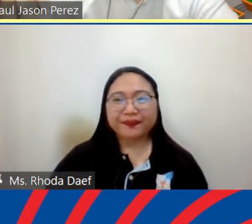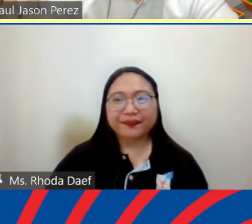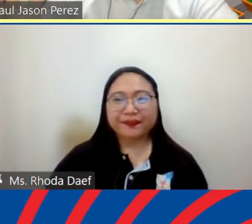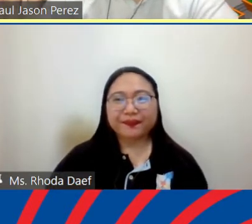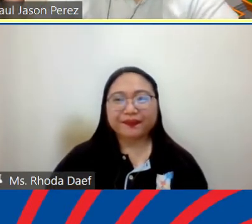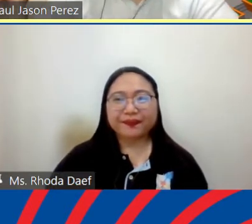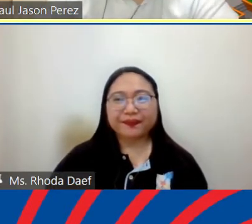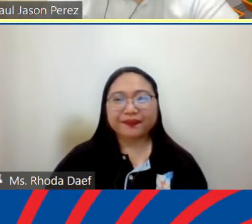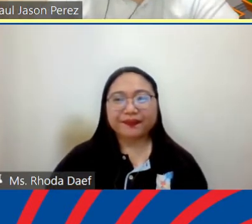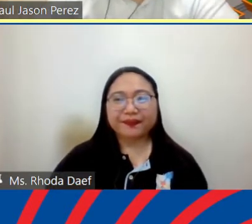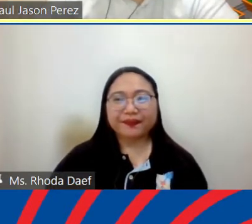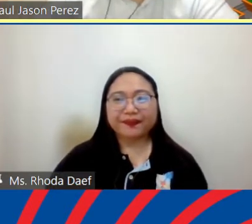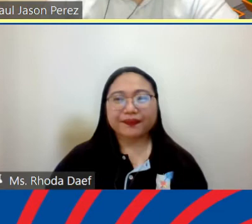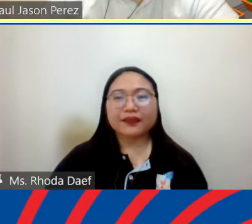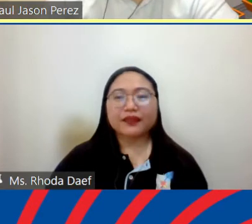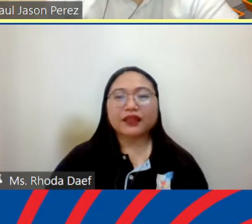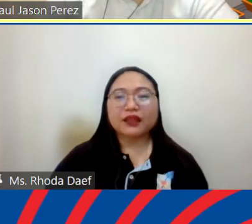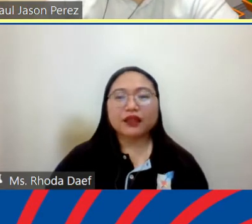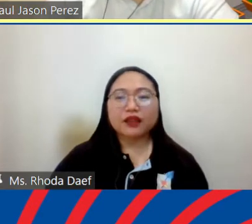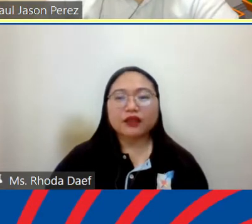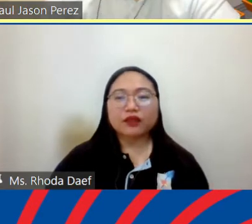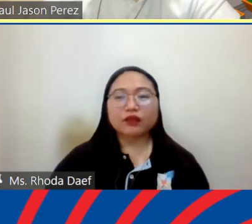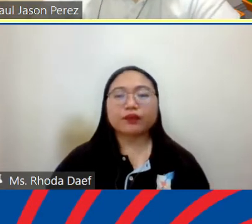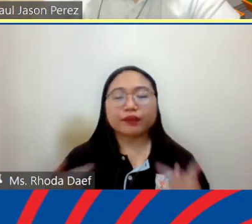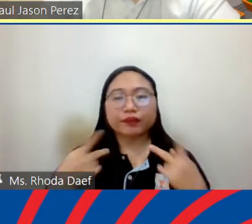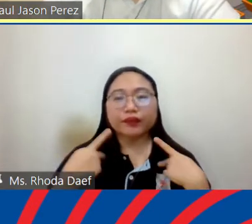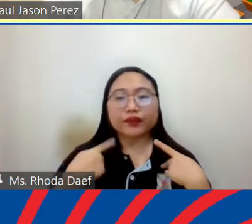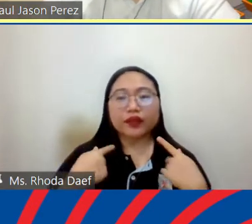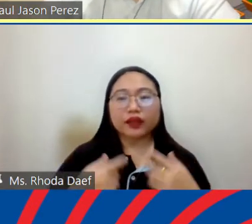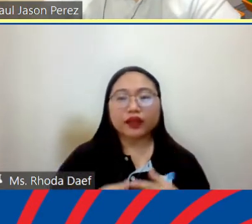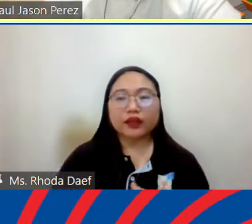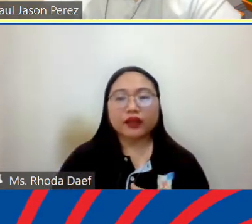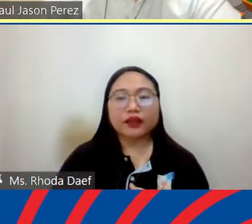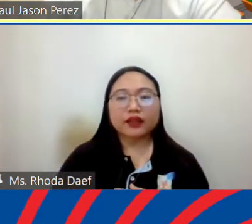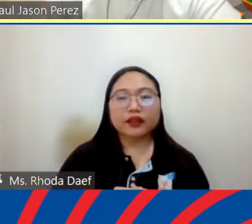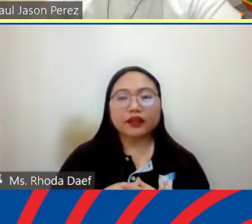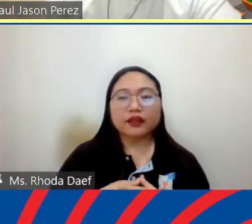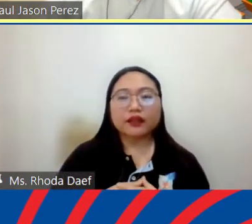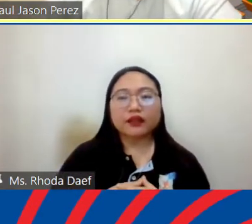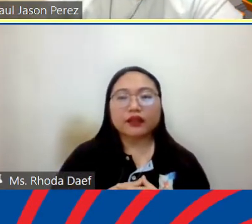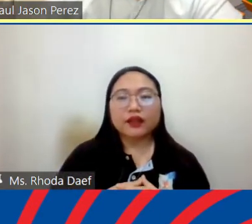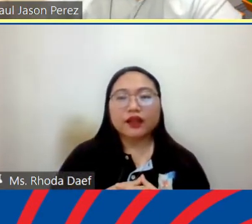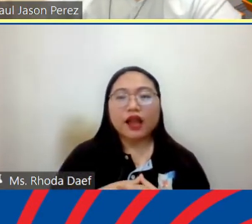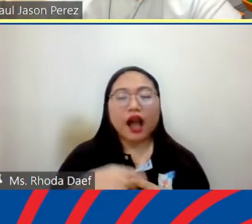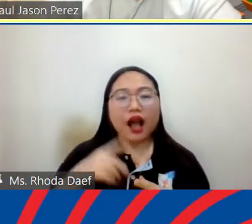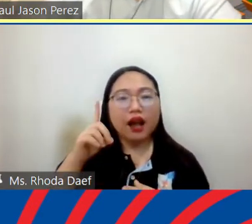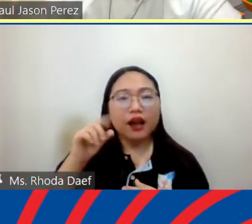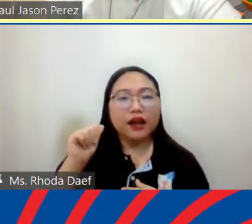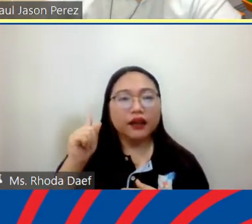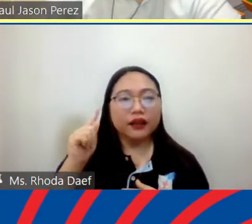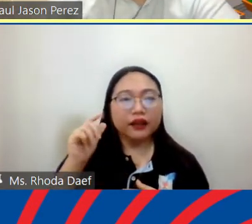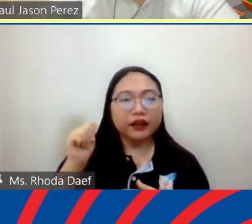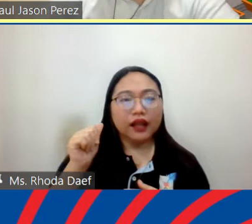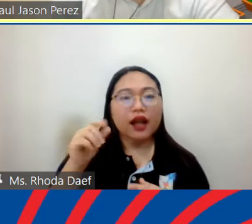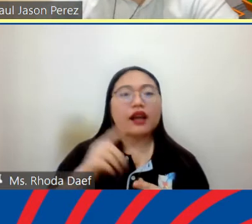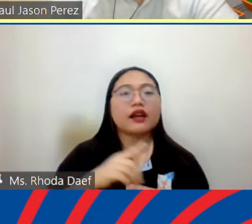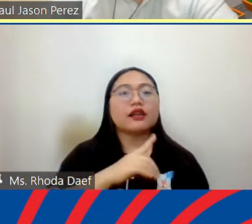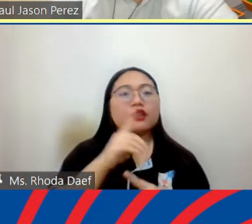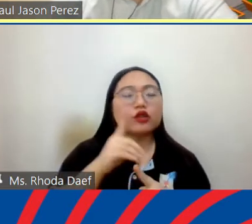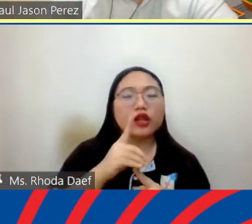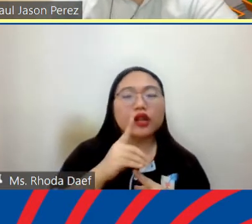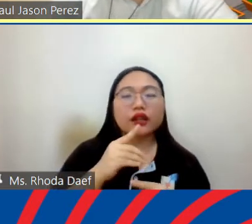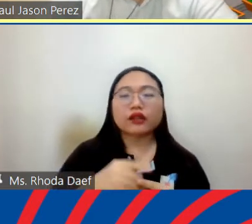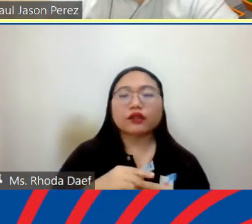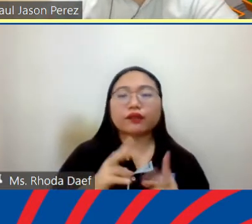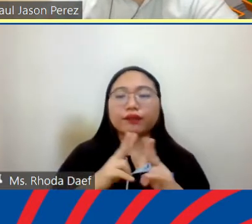Aside from README files, there's also data dictionaries, which is very, very useful.